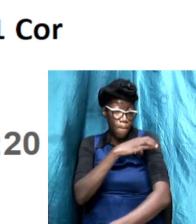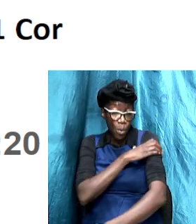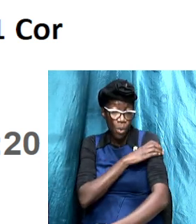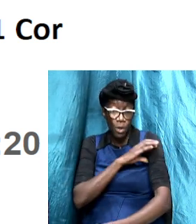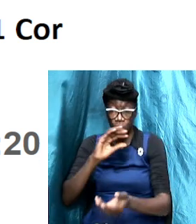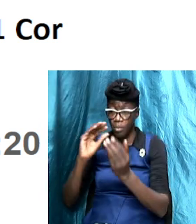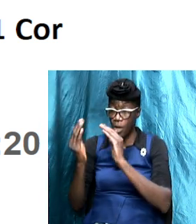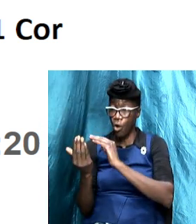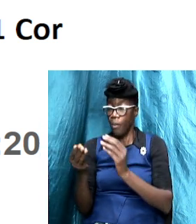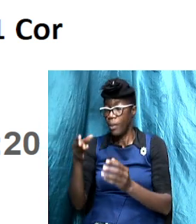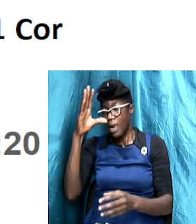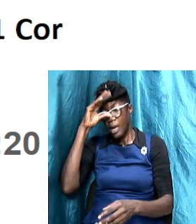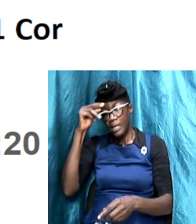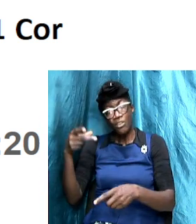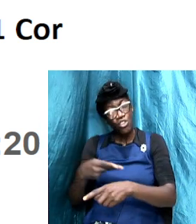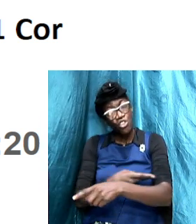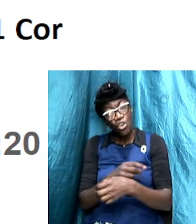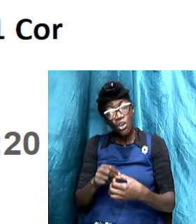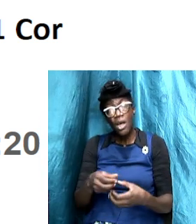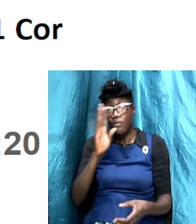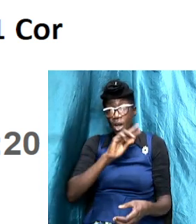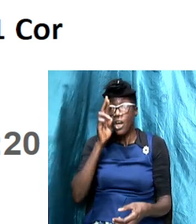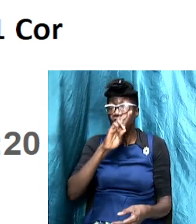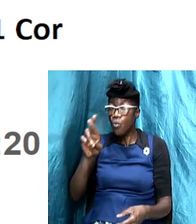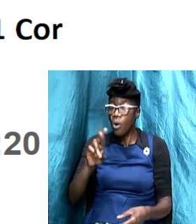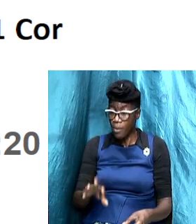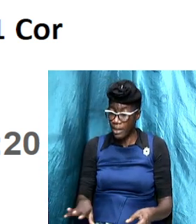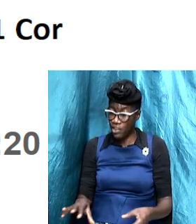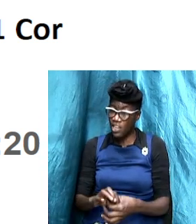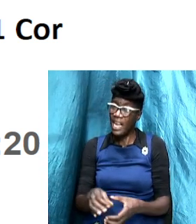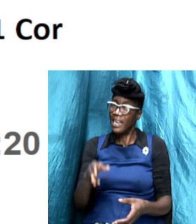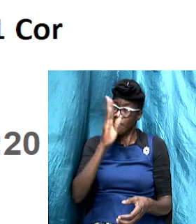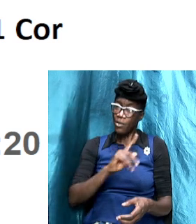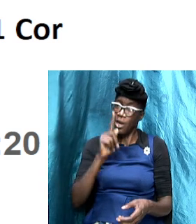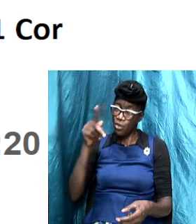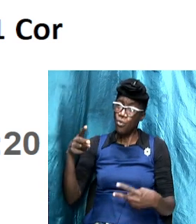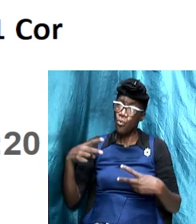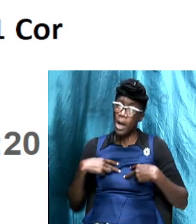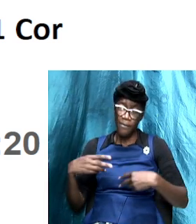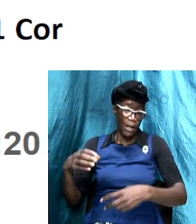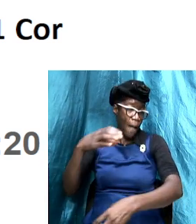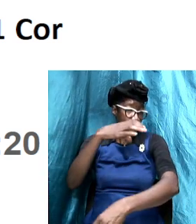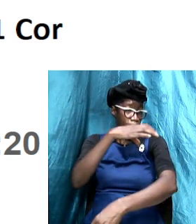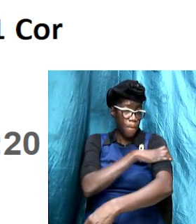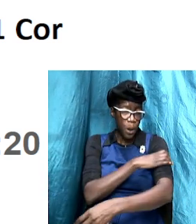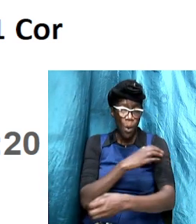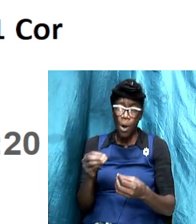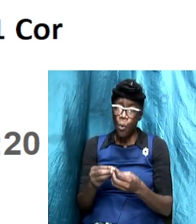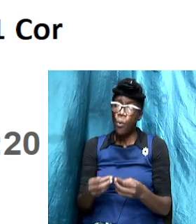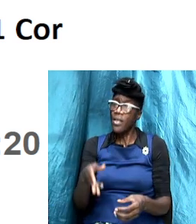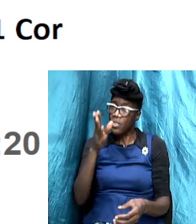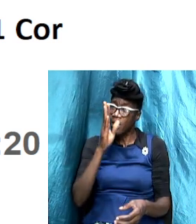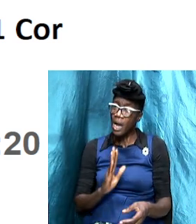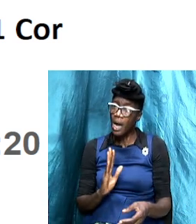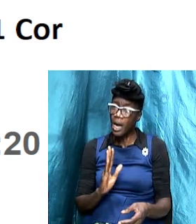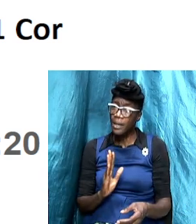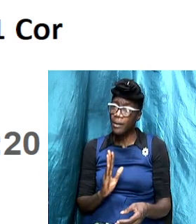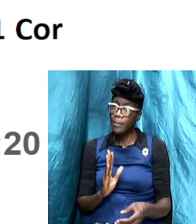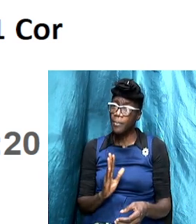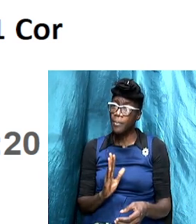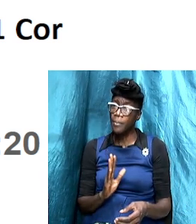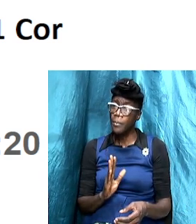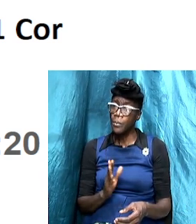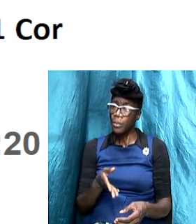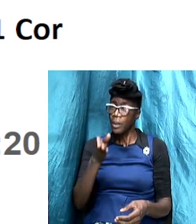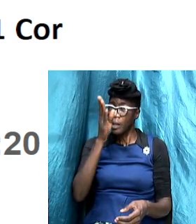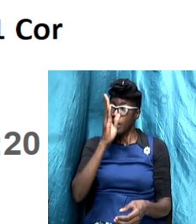God. You are a child of God. You have power with God. Amen. God,